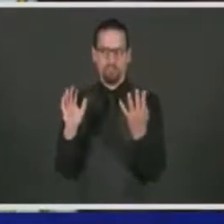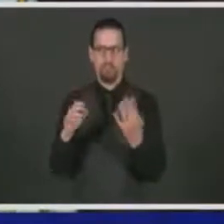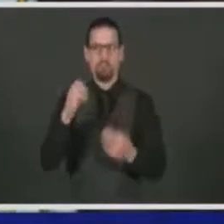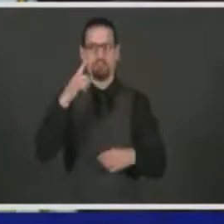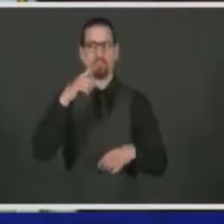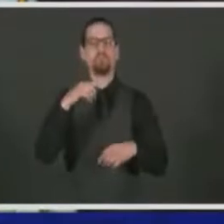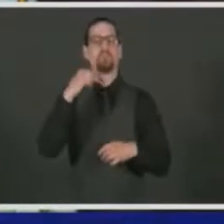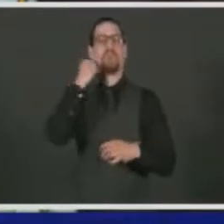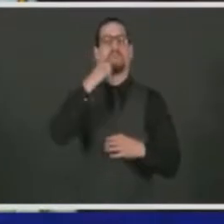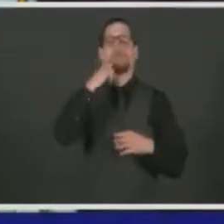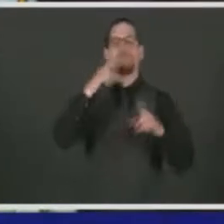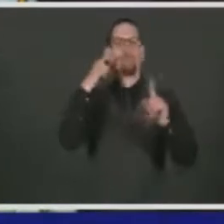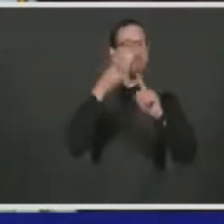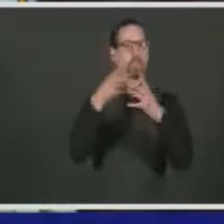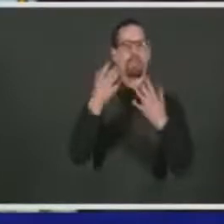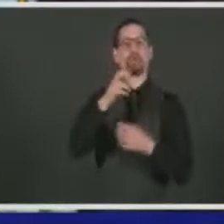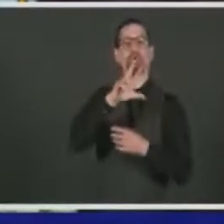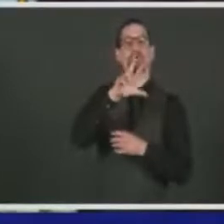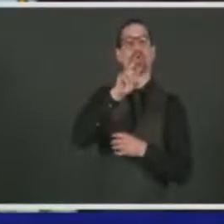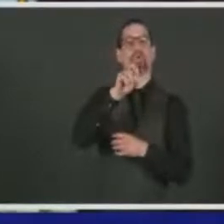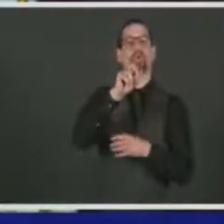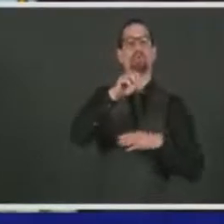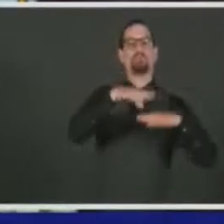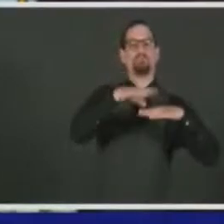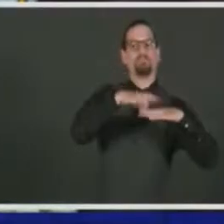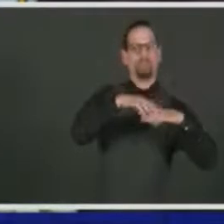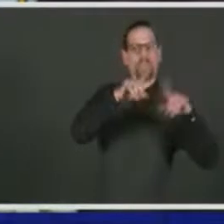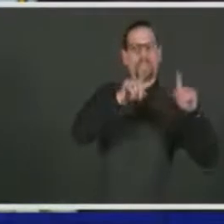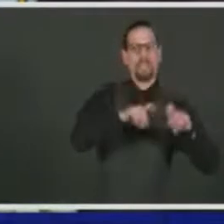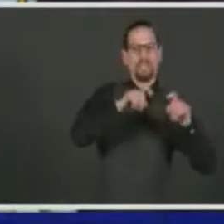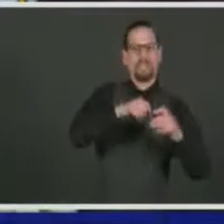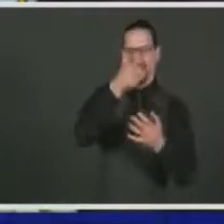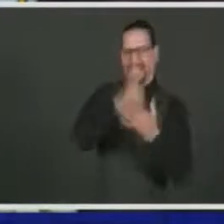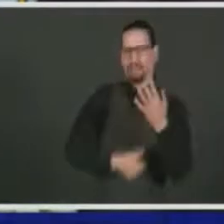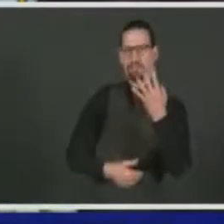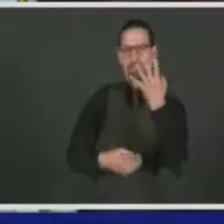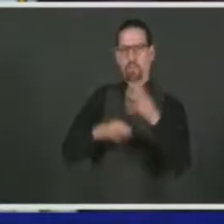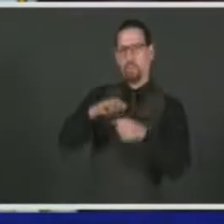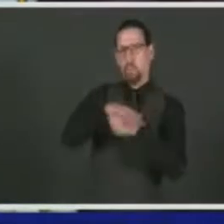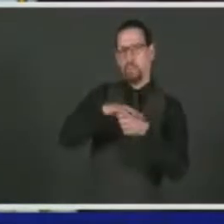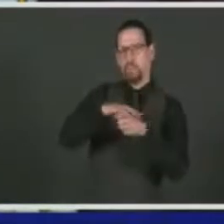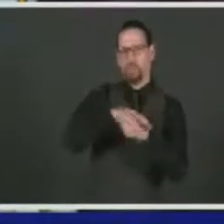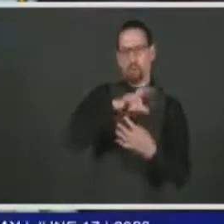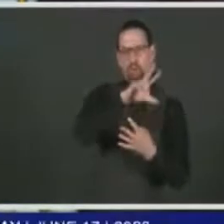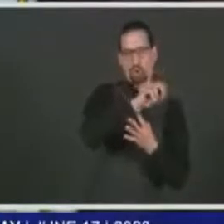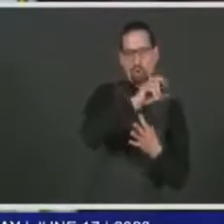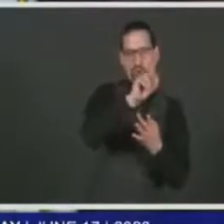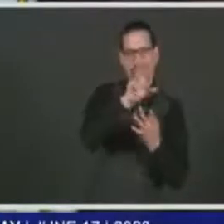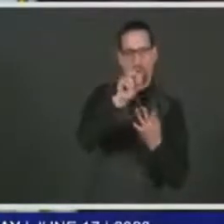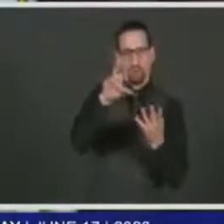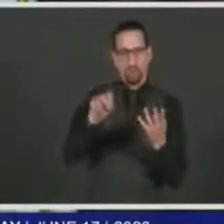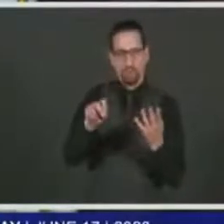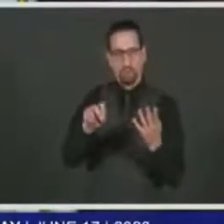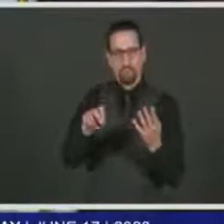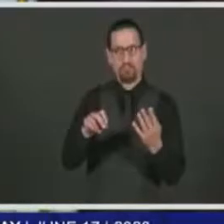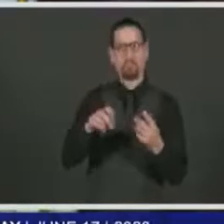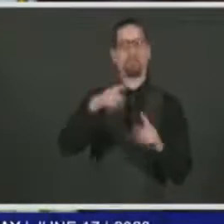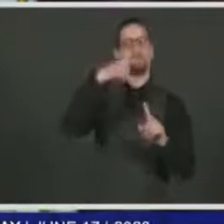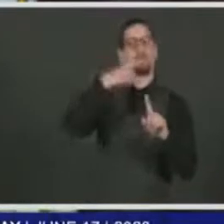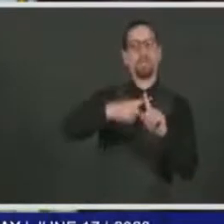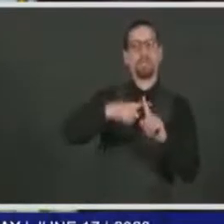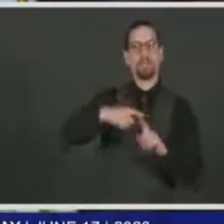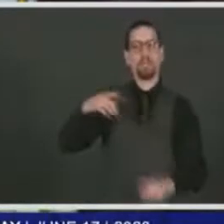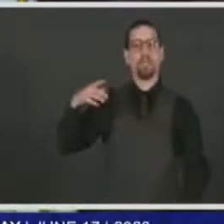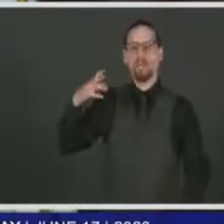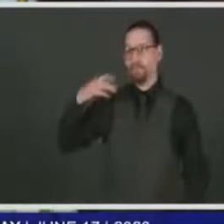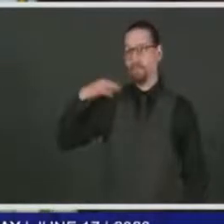location. This is in addition to the 900 we want to be running at